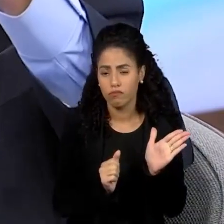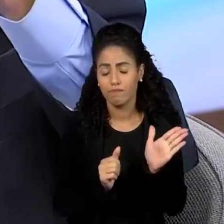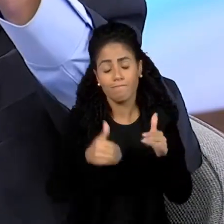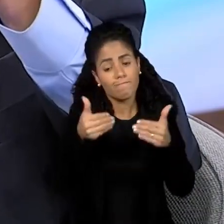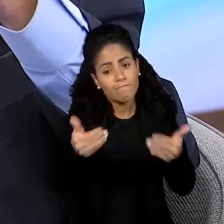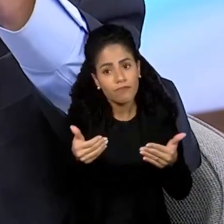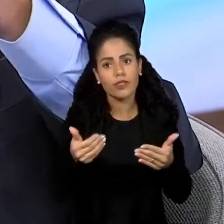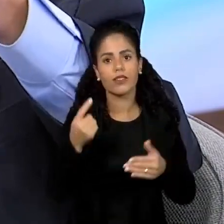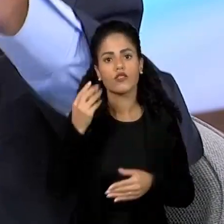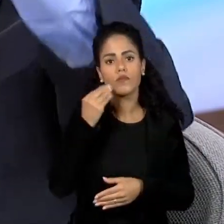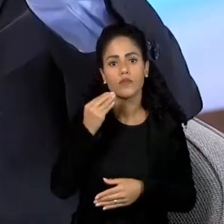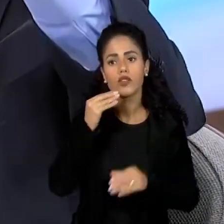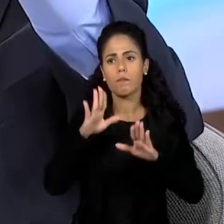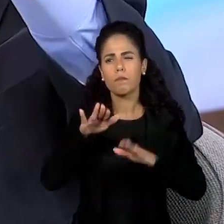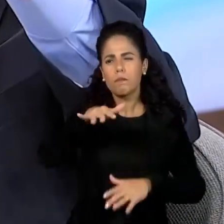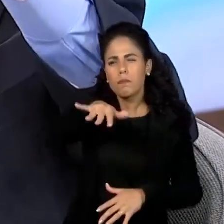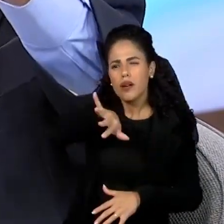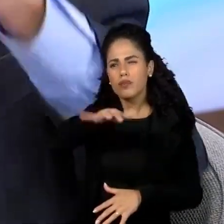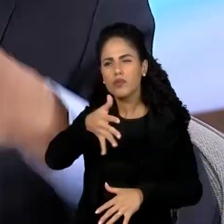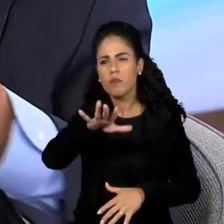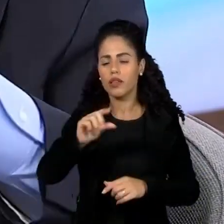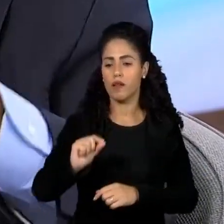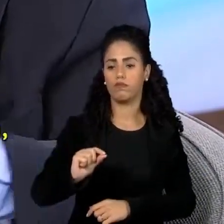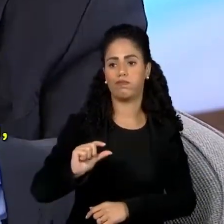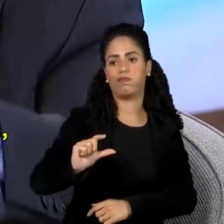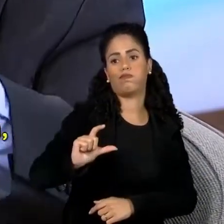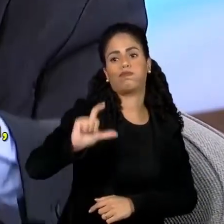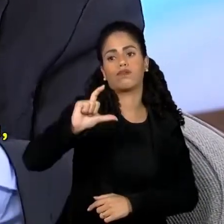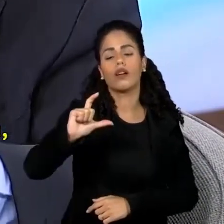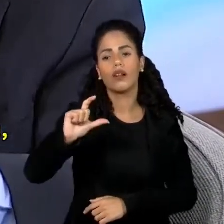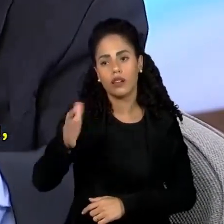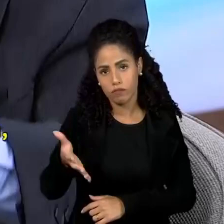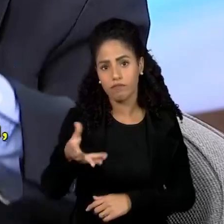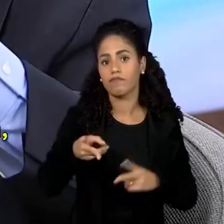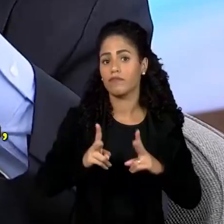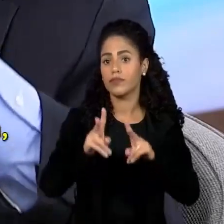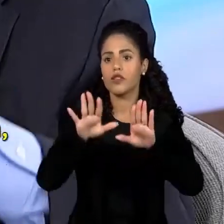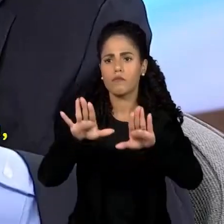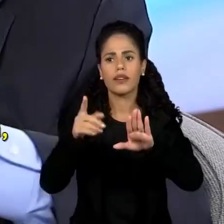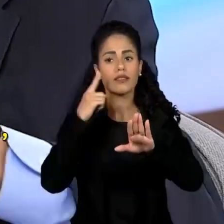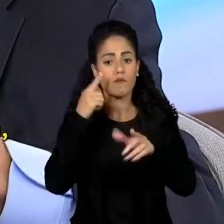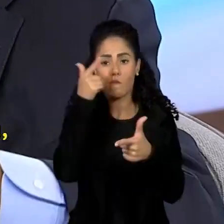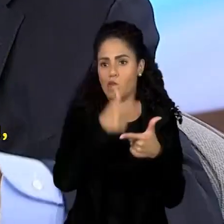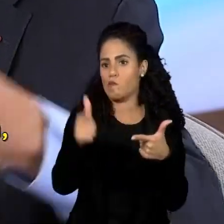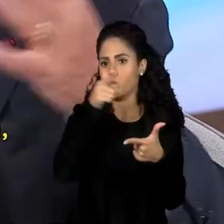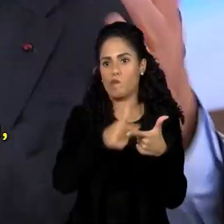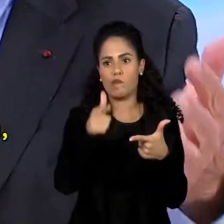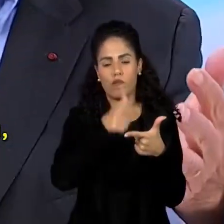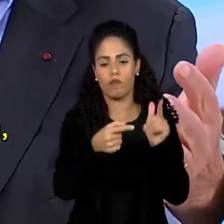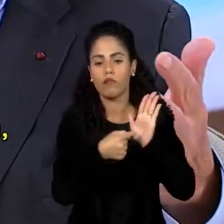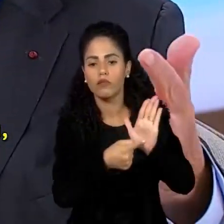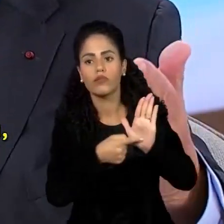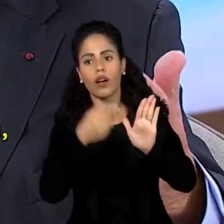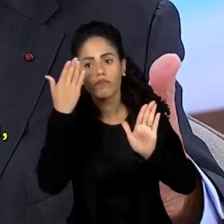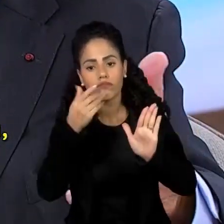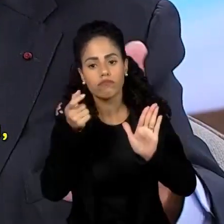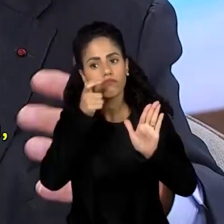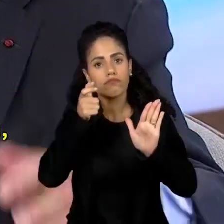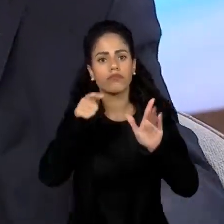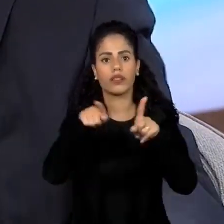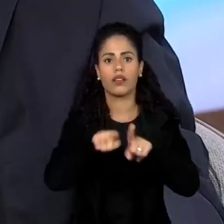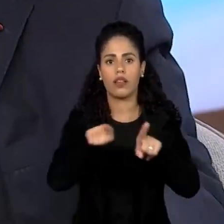the average, therefore, went up. But if you have a supply problem, like in the Hudson